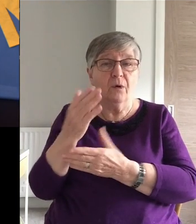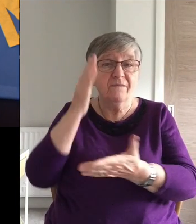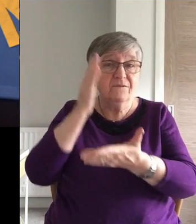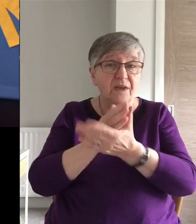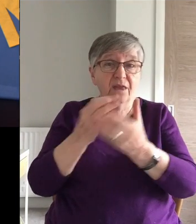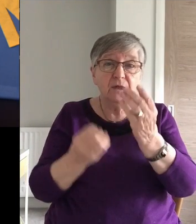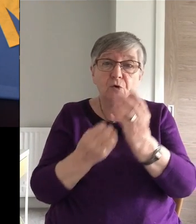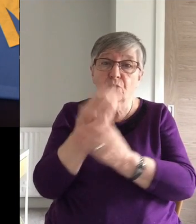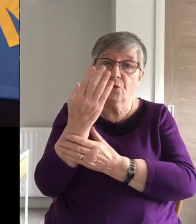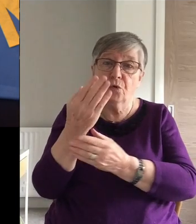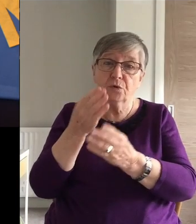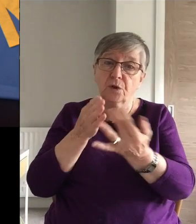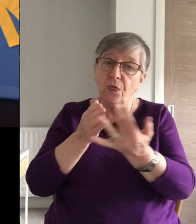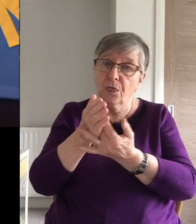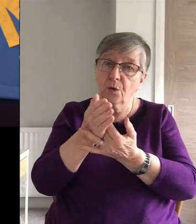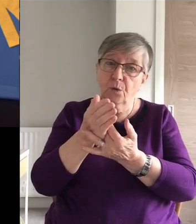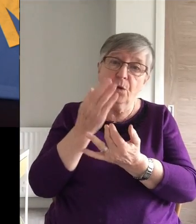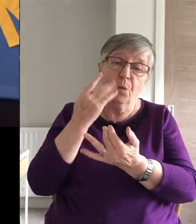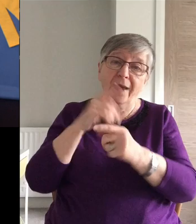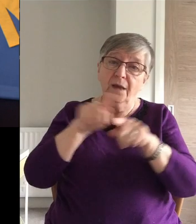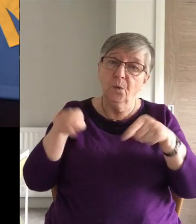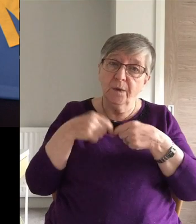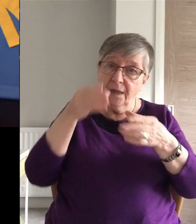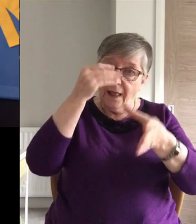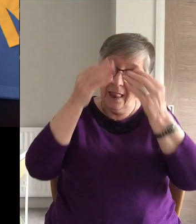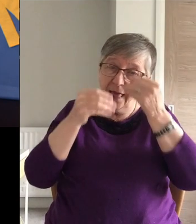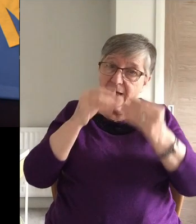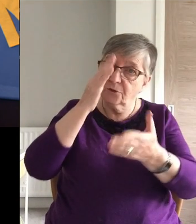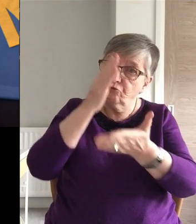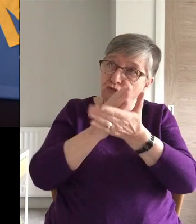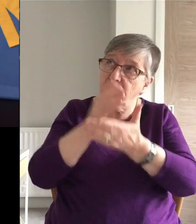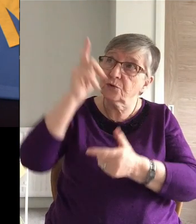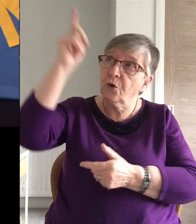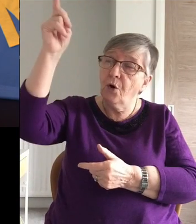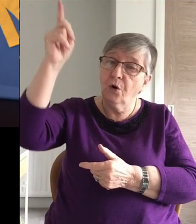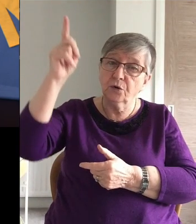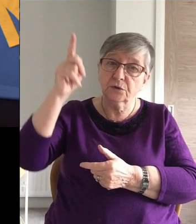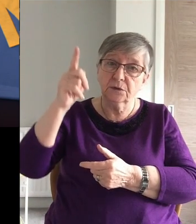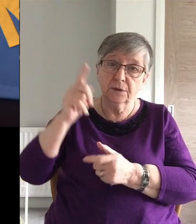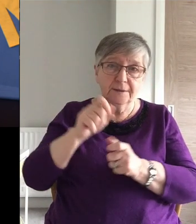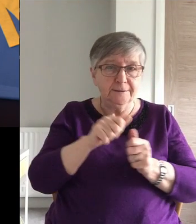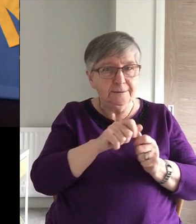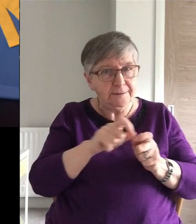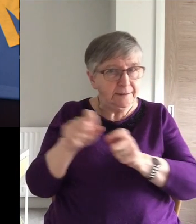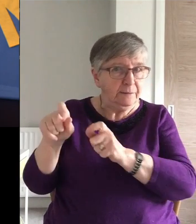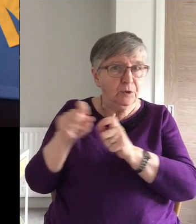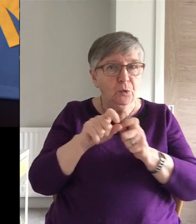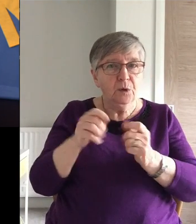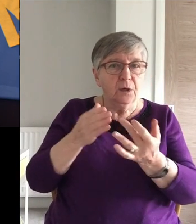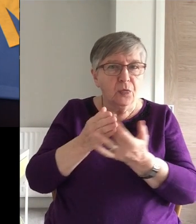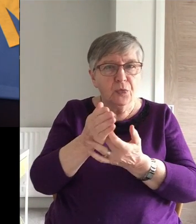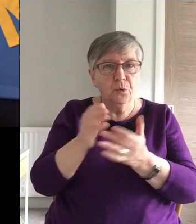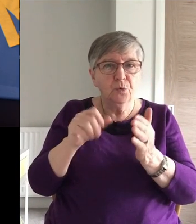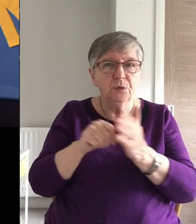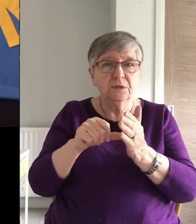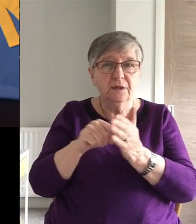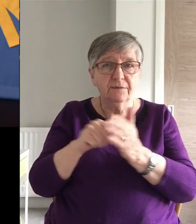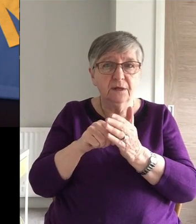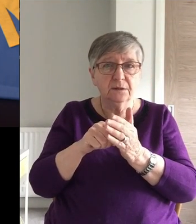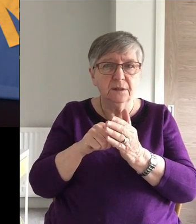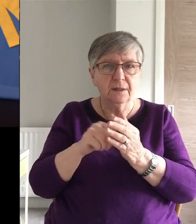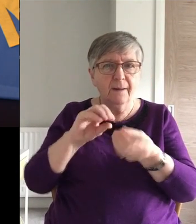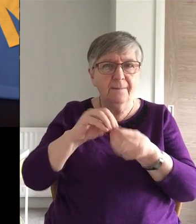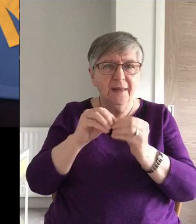Faith grows through learning to trust God and to persevere during hardships. Suffering proves and strengthens